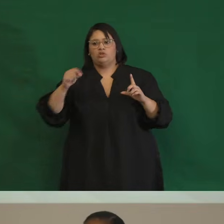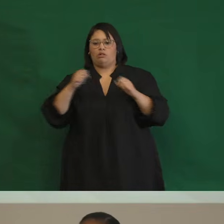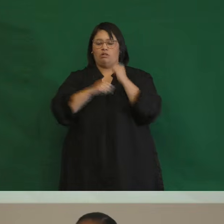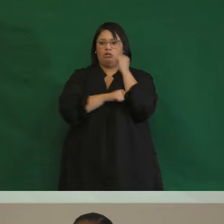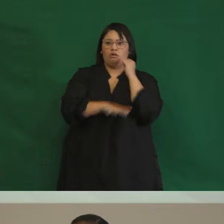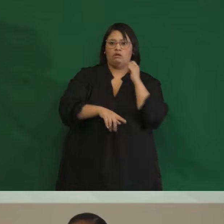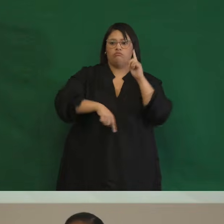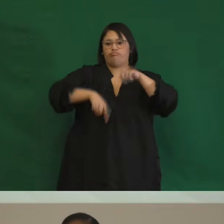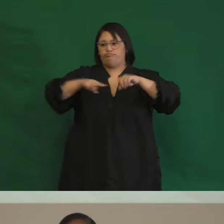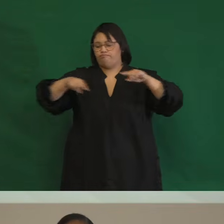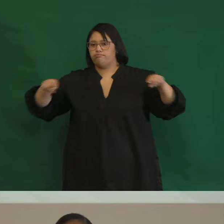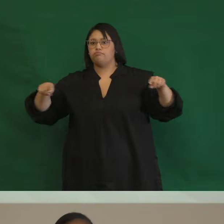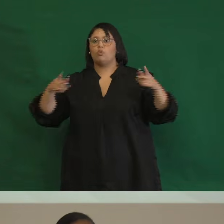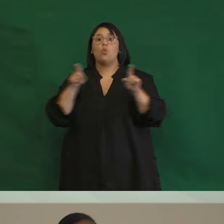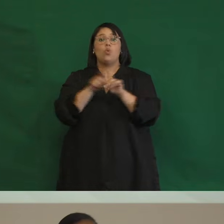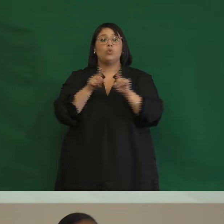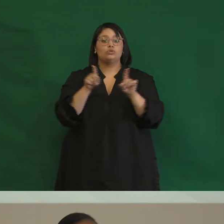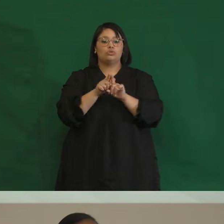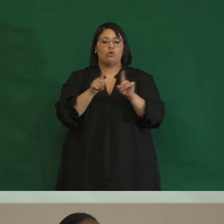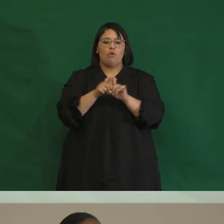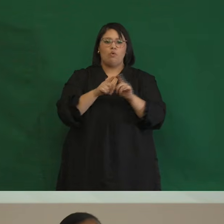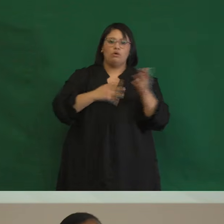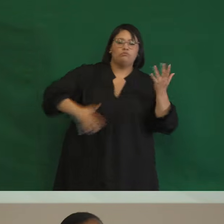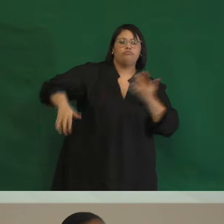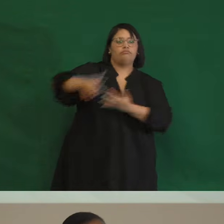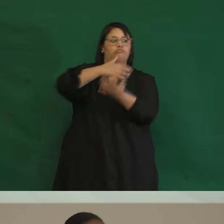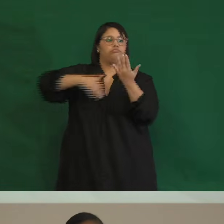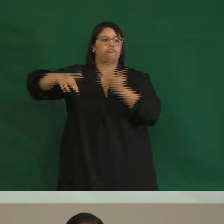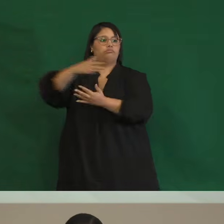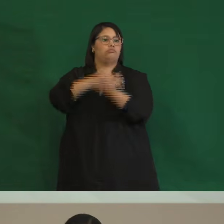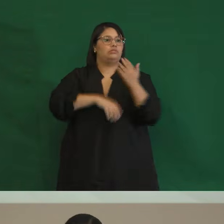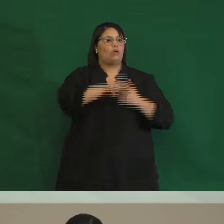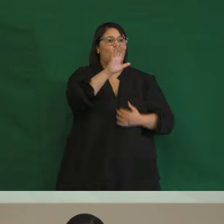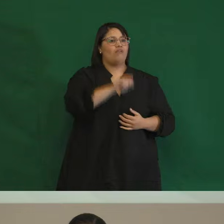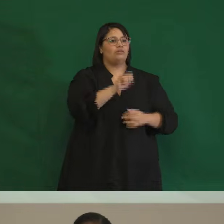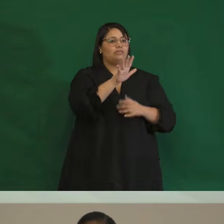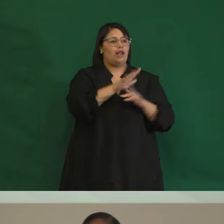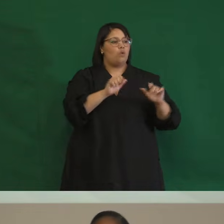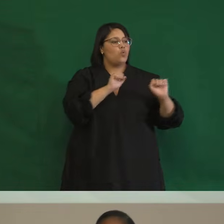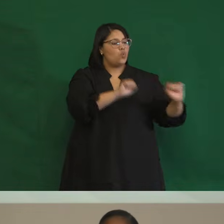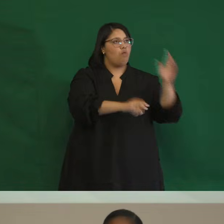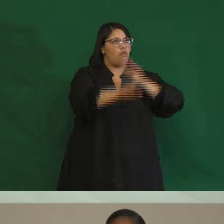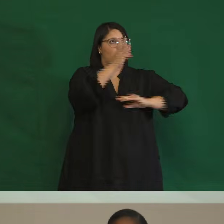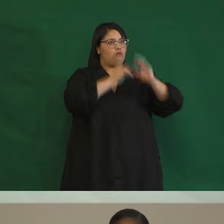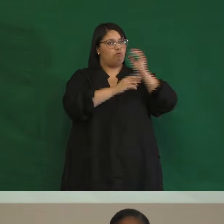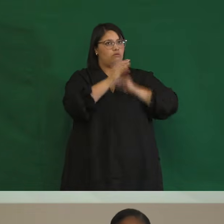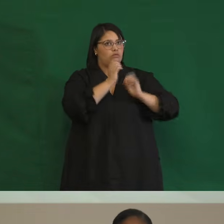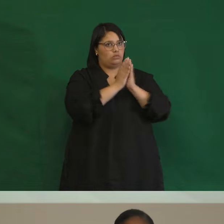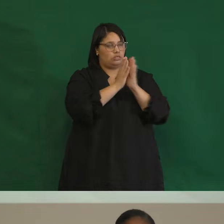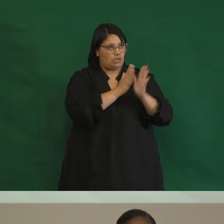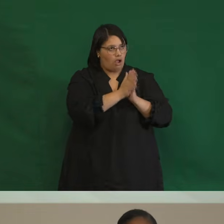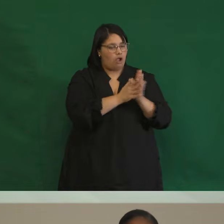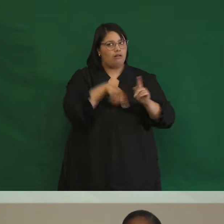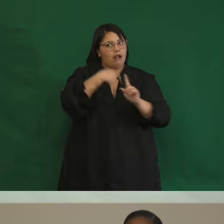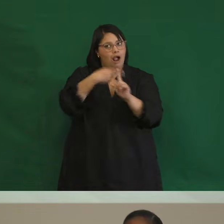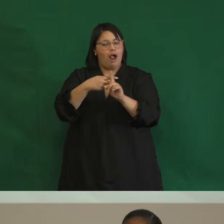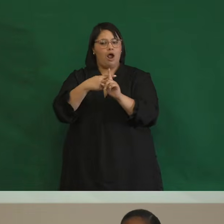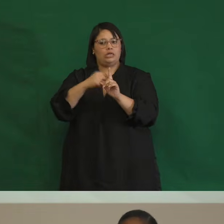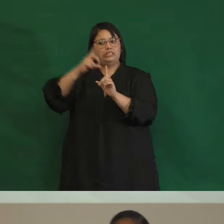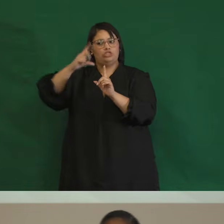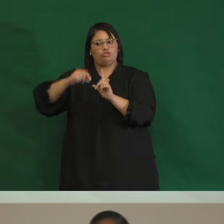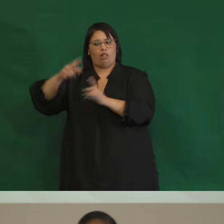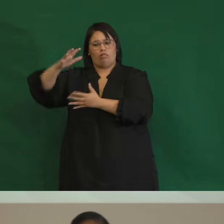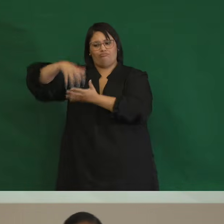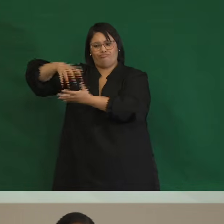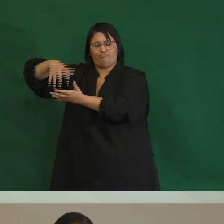an enabling and interactive environment for the South African Sign Language learners, and digital literacy.